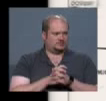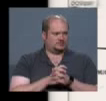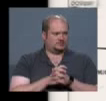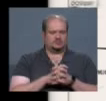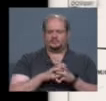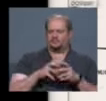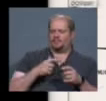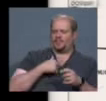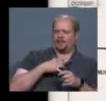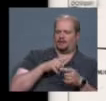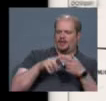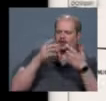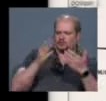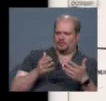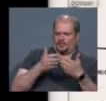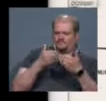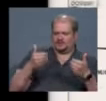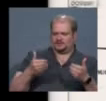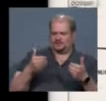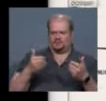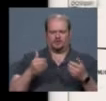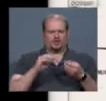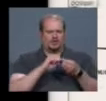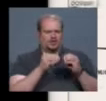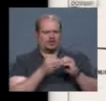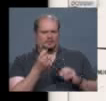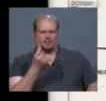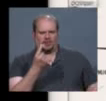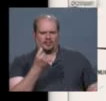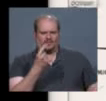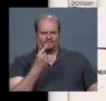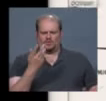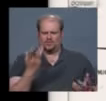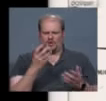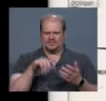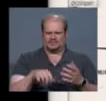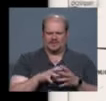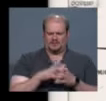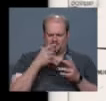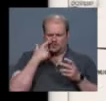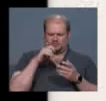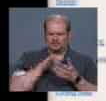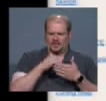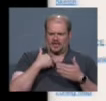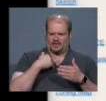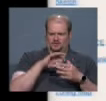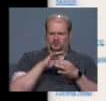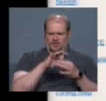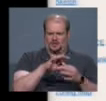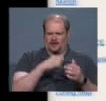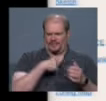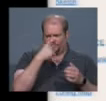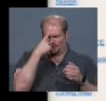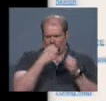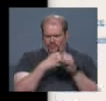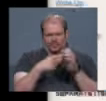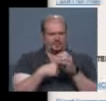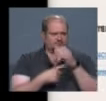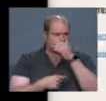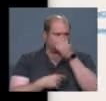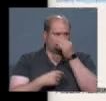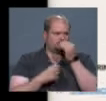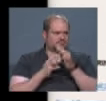I'd like to leave this separate. What is number 11? Because it has a relationship, I think, to this.